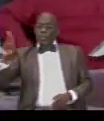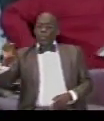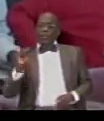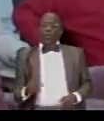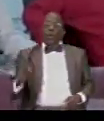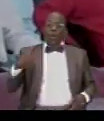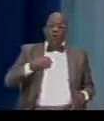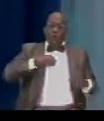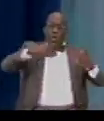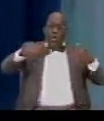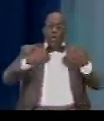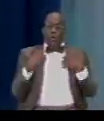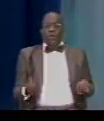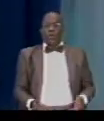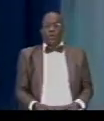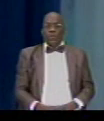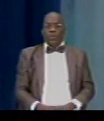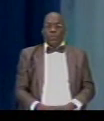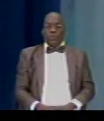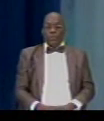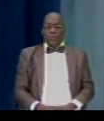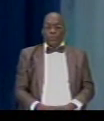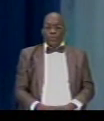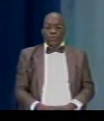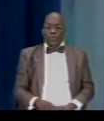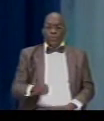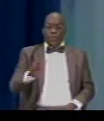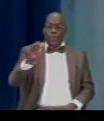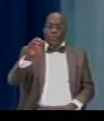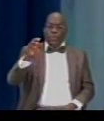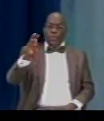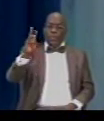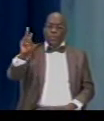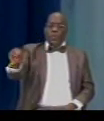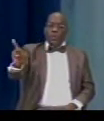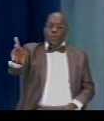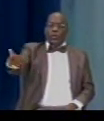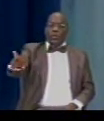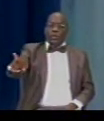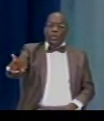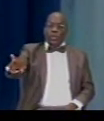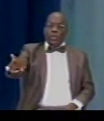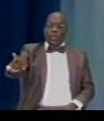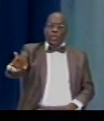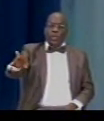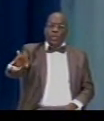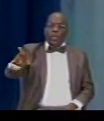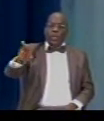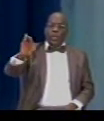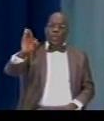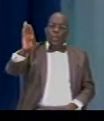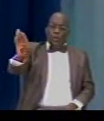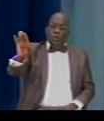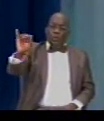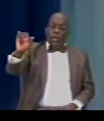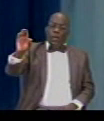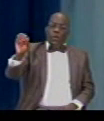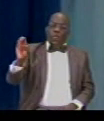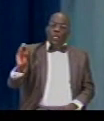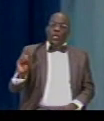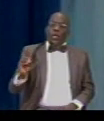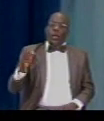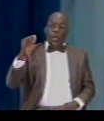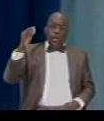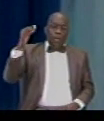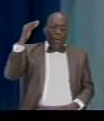also have Mr. Regina Bayoke, head of service,